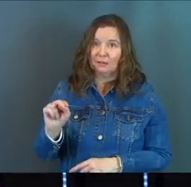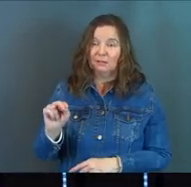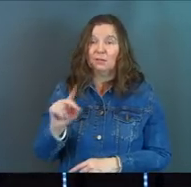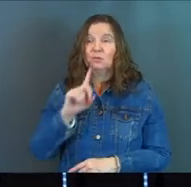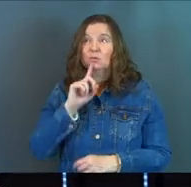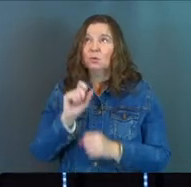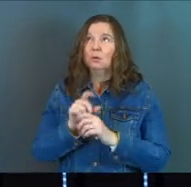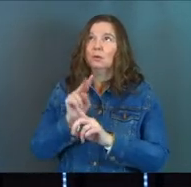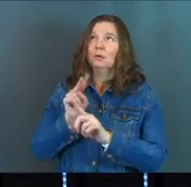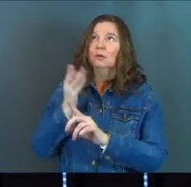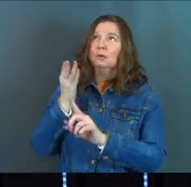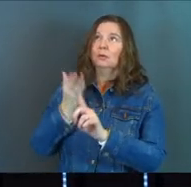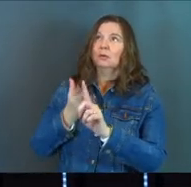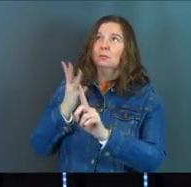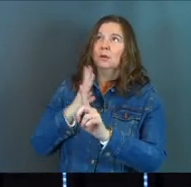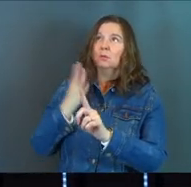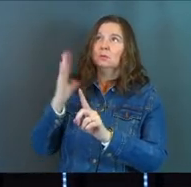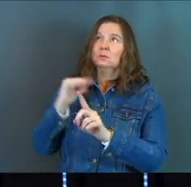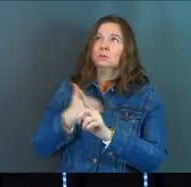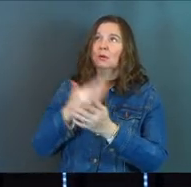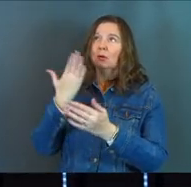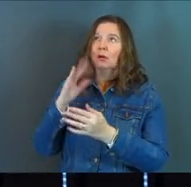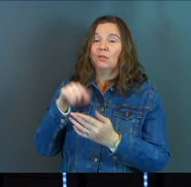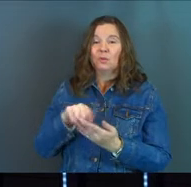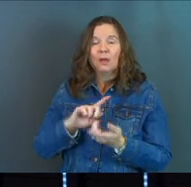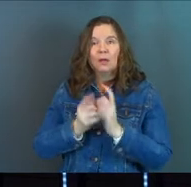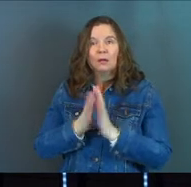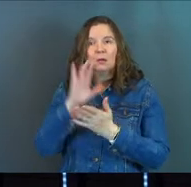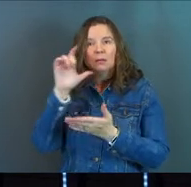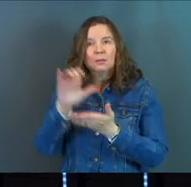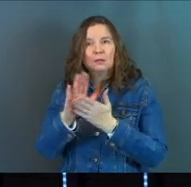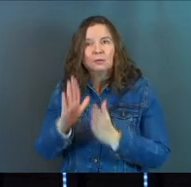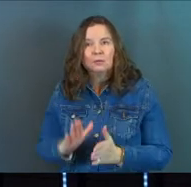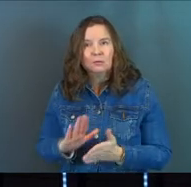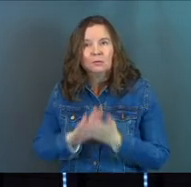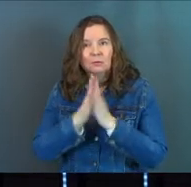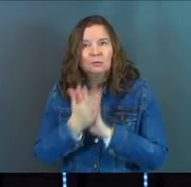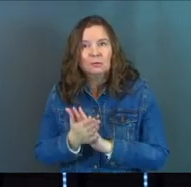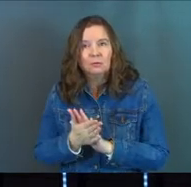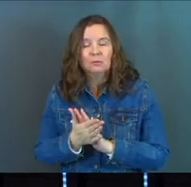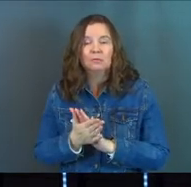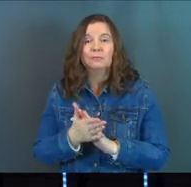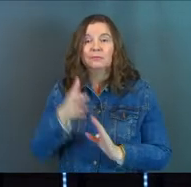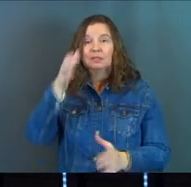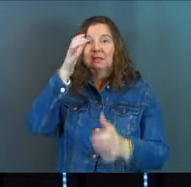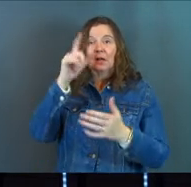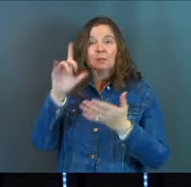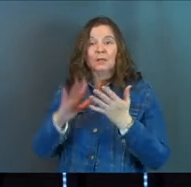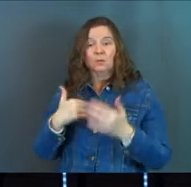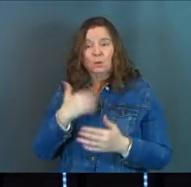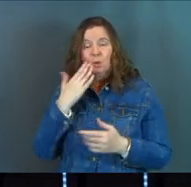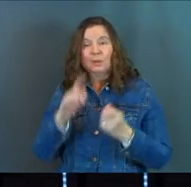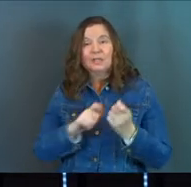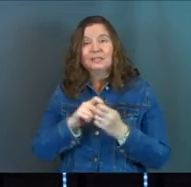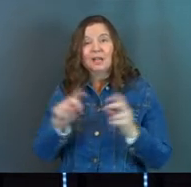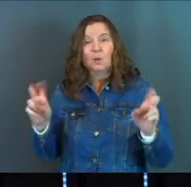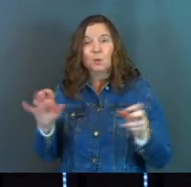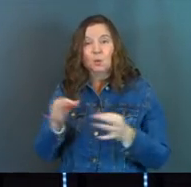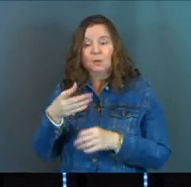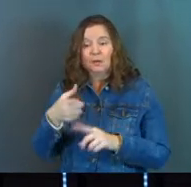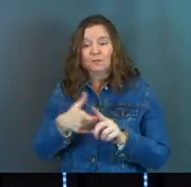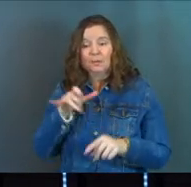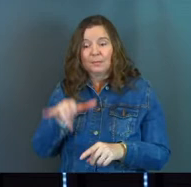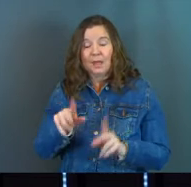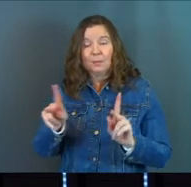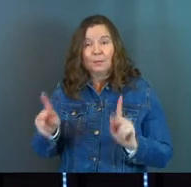Says, truly, this is the Son of God. They convert. They convert. Scholars believe that we know the exact quote there